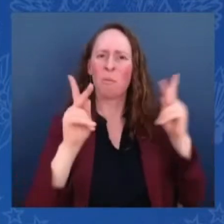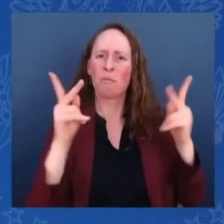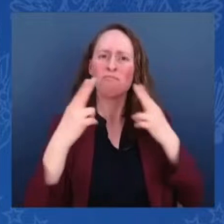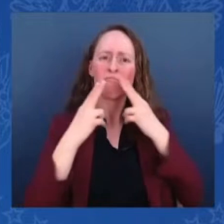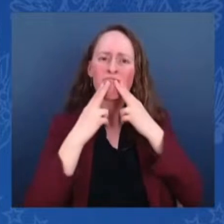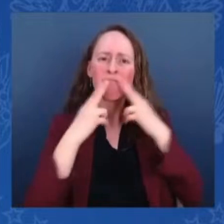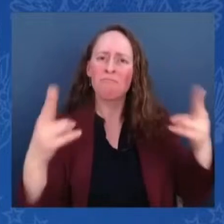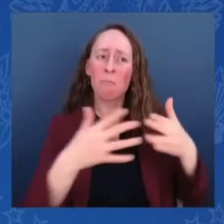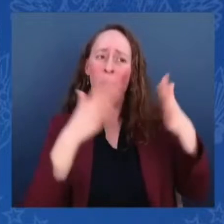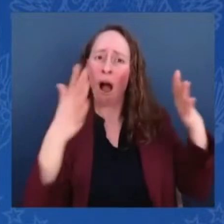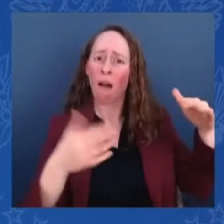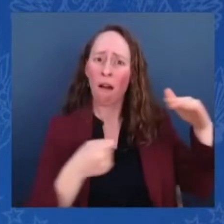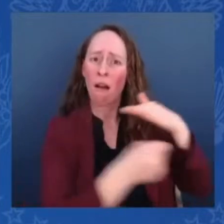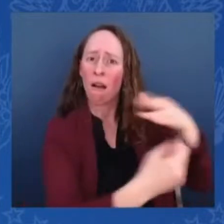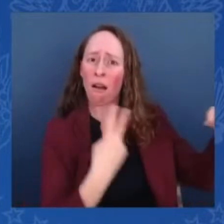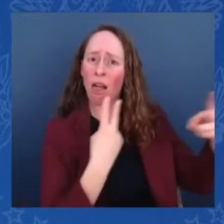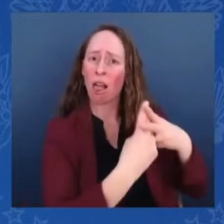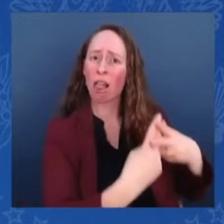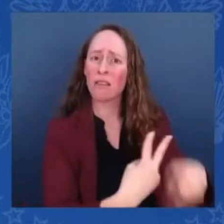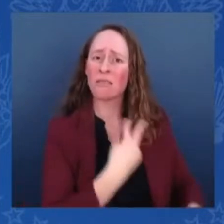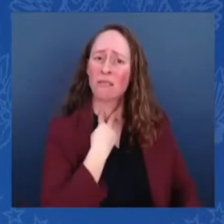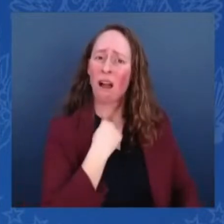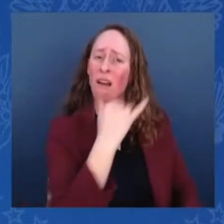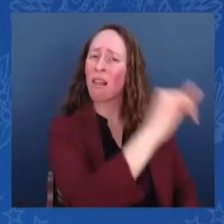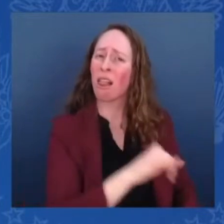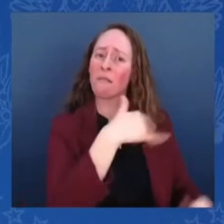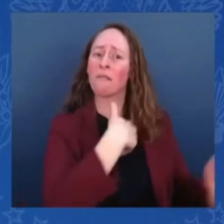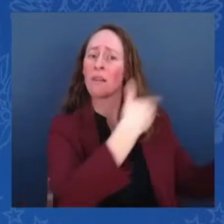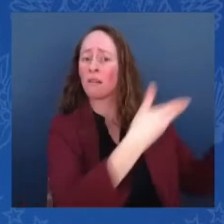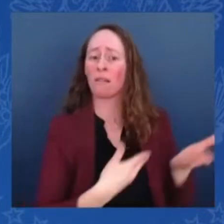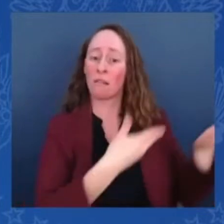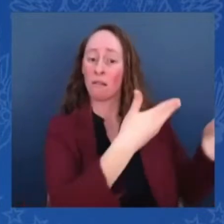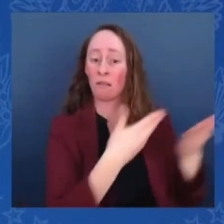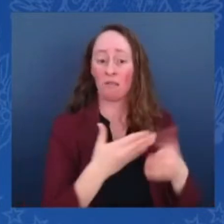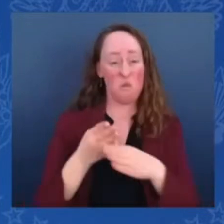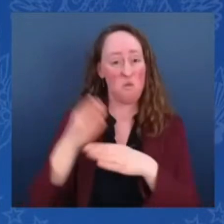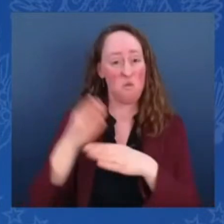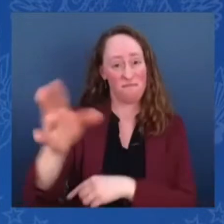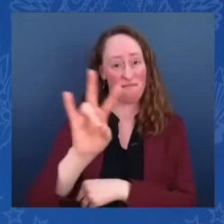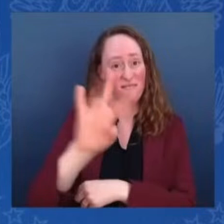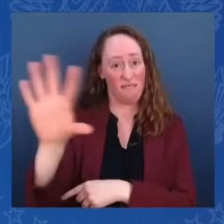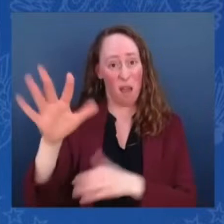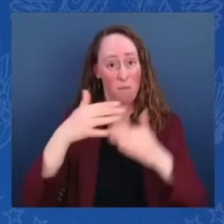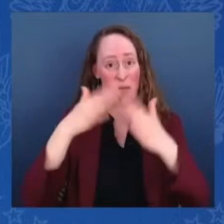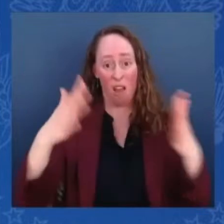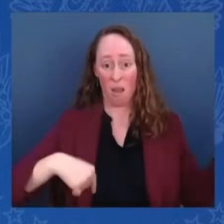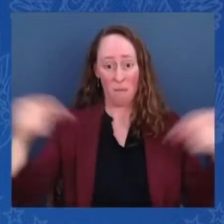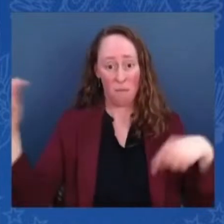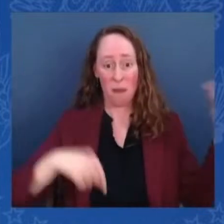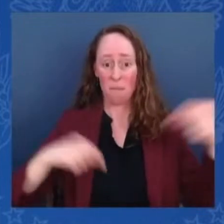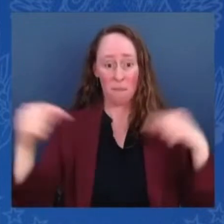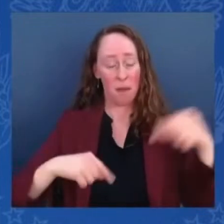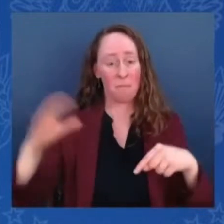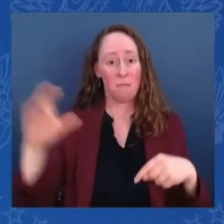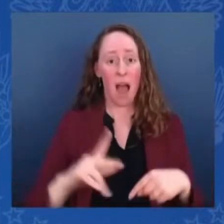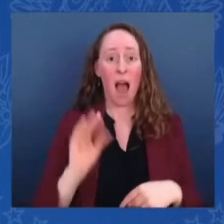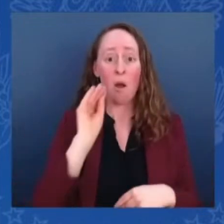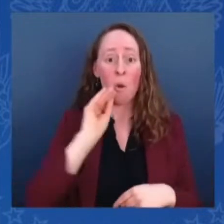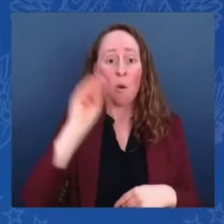We brought home more than 75 Americans by last count. In some cases, it took months, even years of